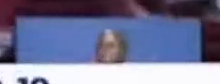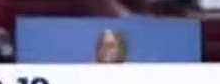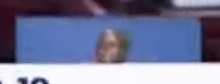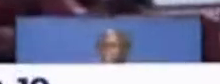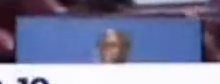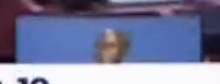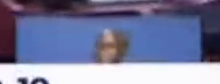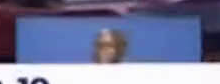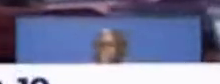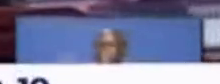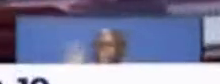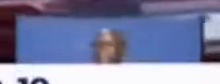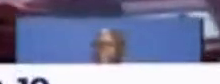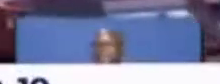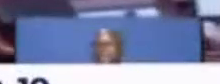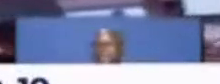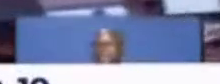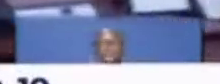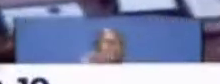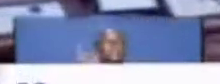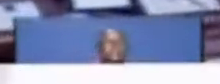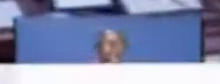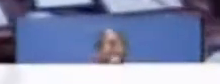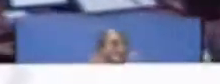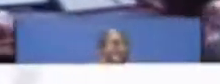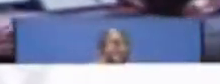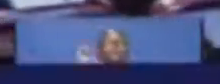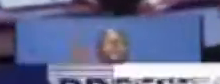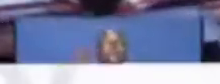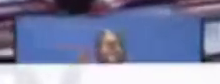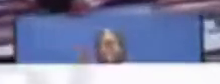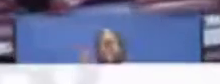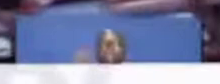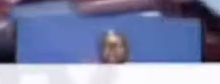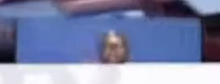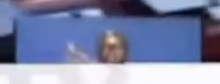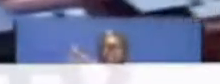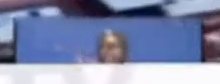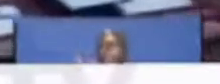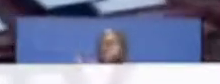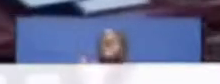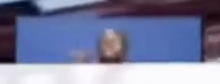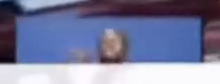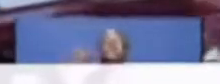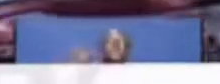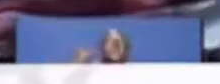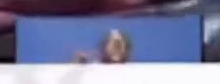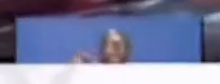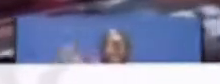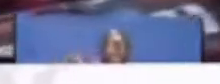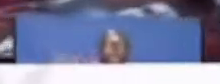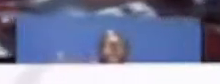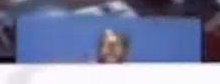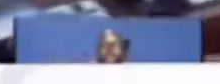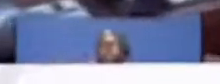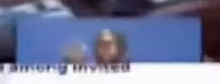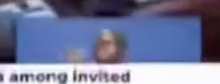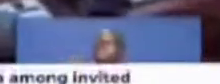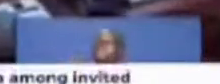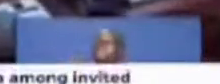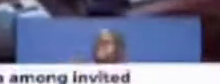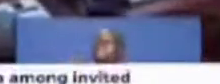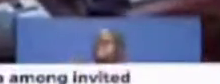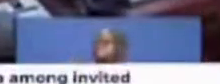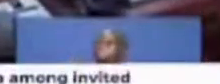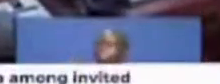Africa's cleanest town, all of Kenya looks forward to Nakuru City growing by leaps and bounds.